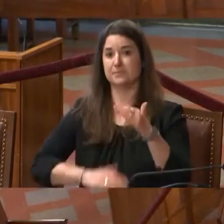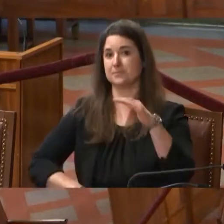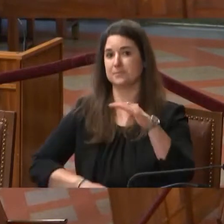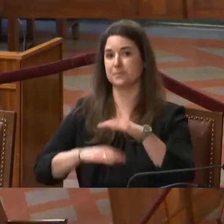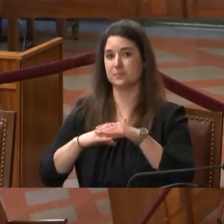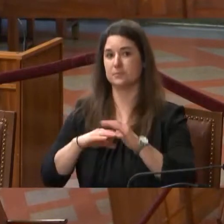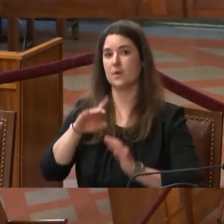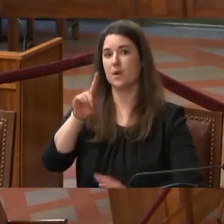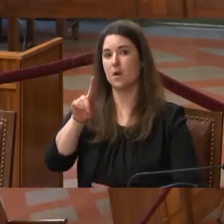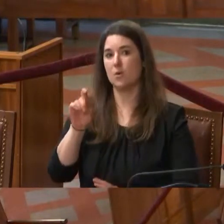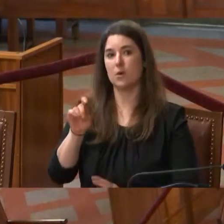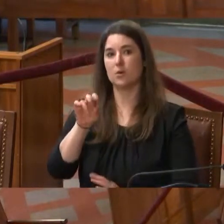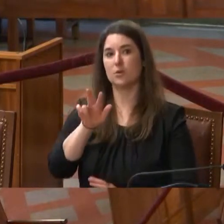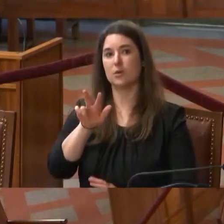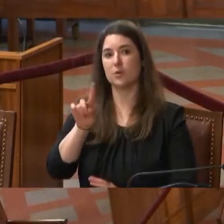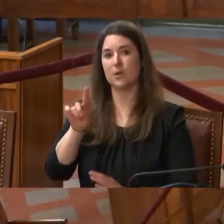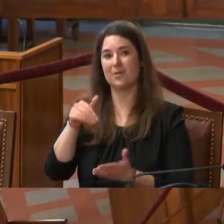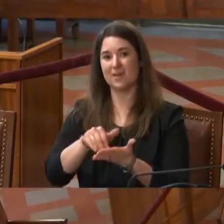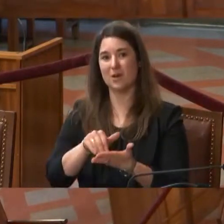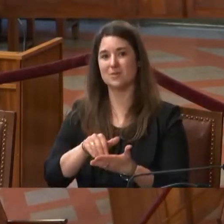exceed